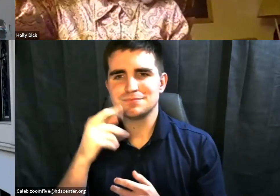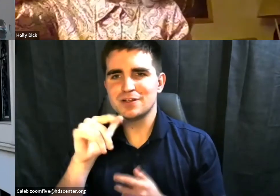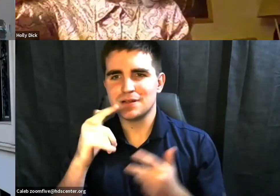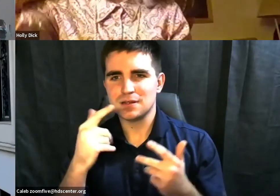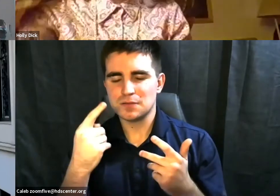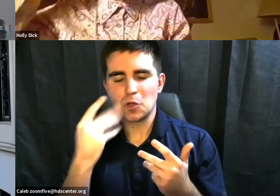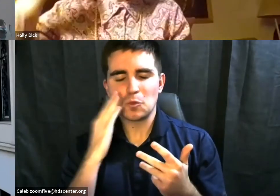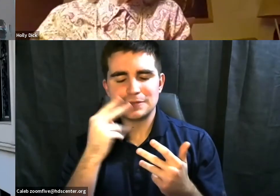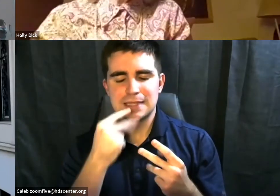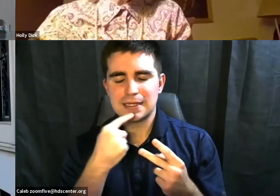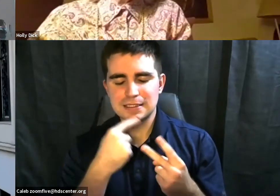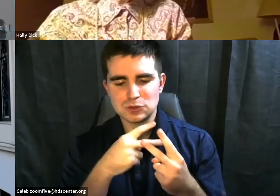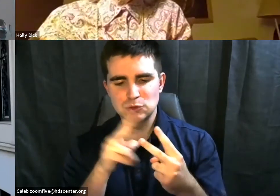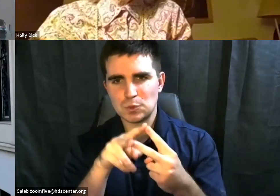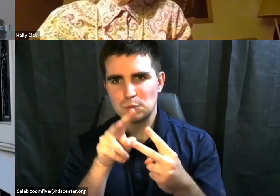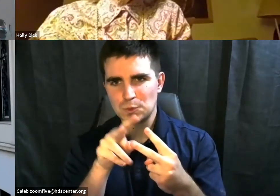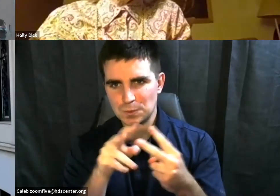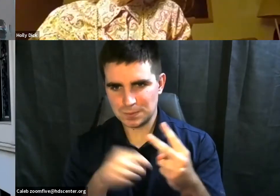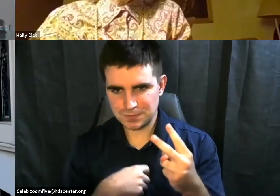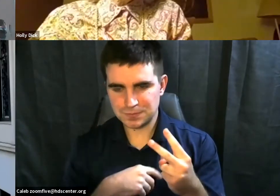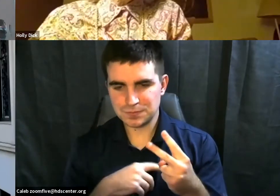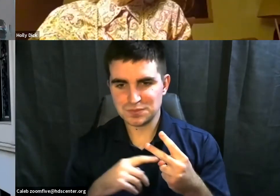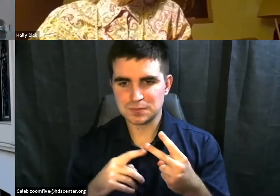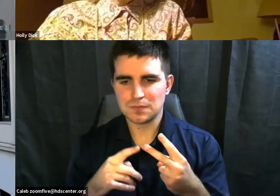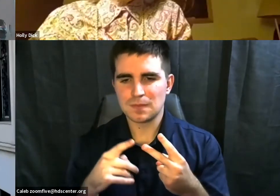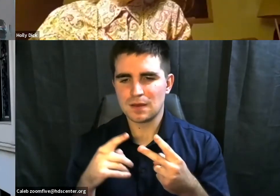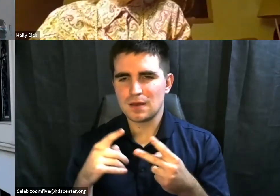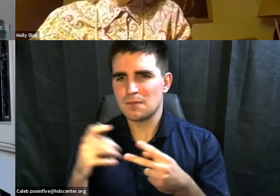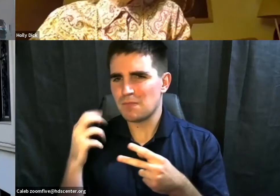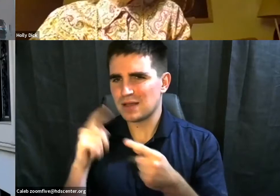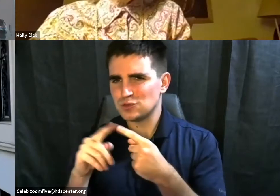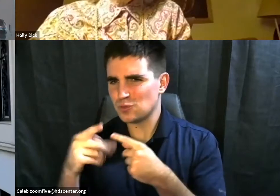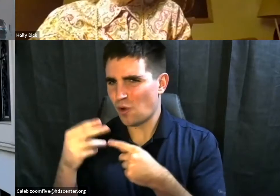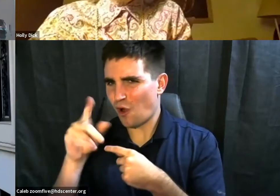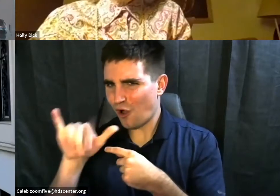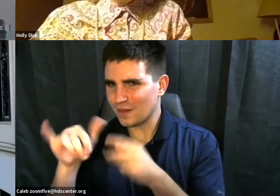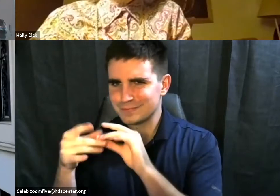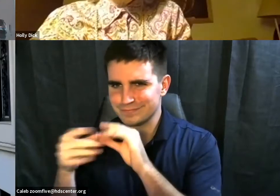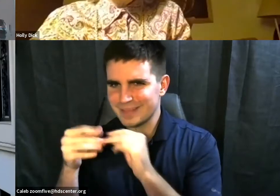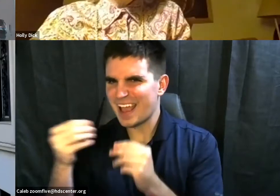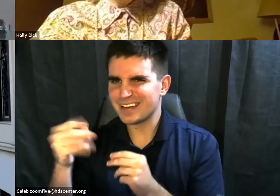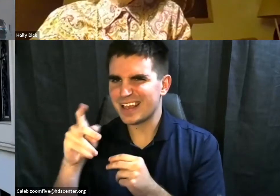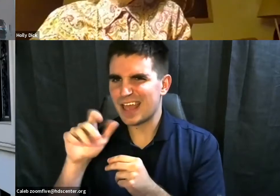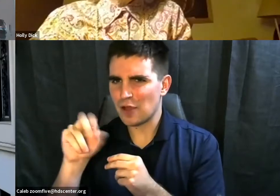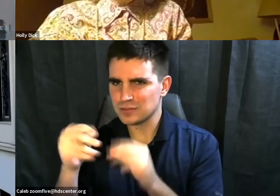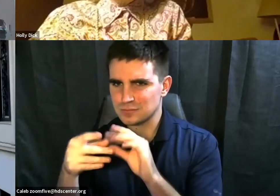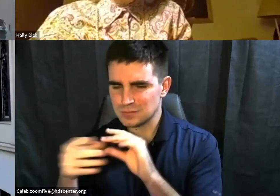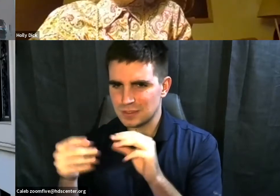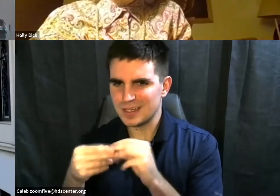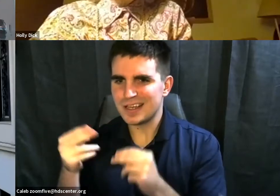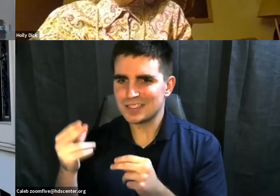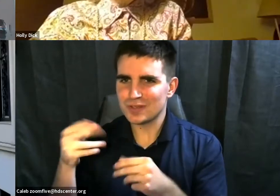things. Number one, and it goes back to what both Holly and Karen were saying, there was a history of the disability